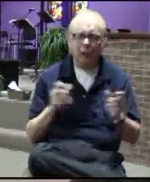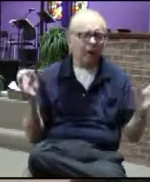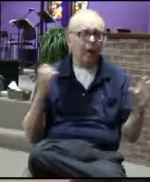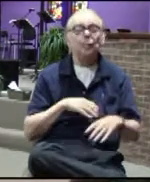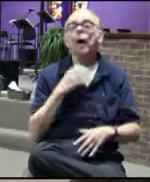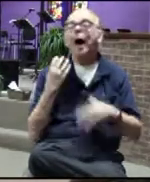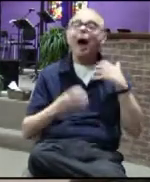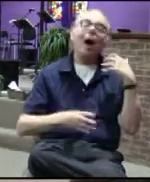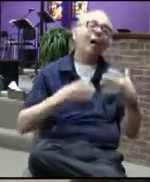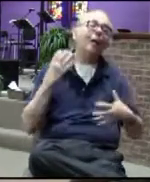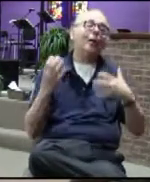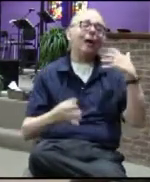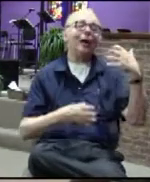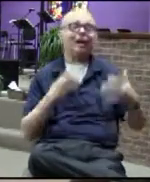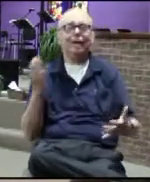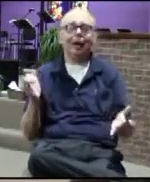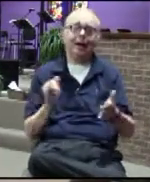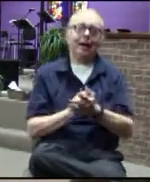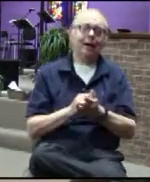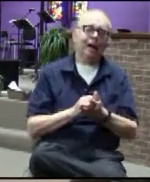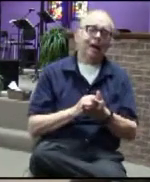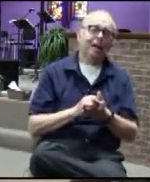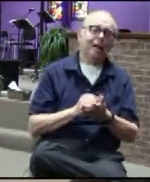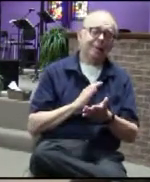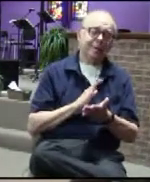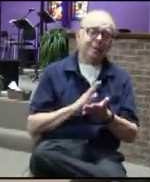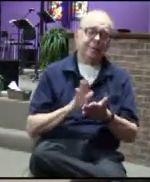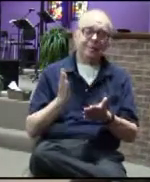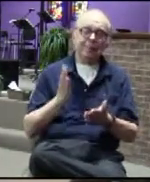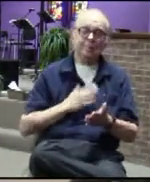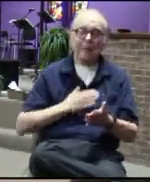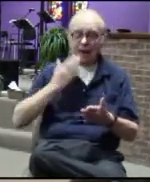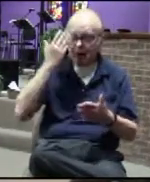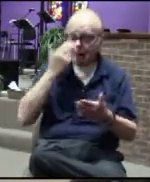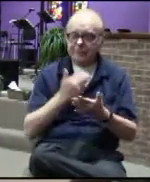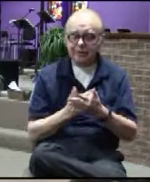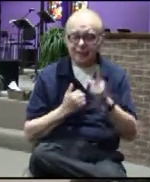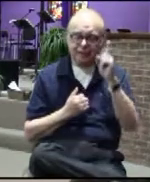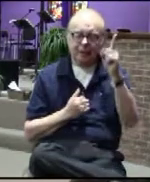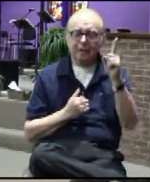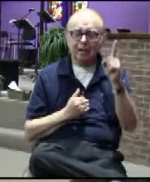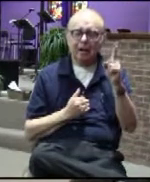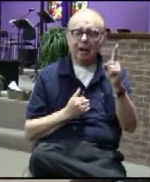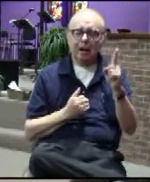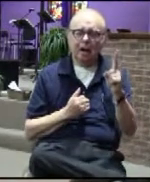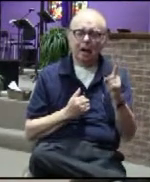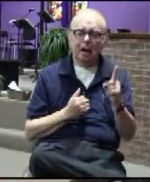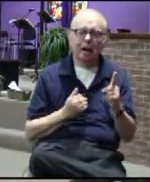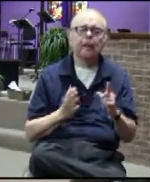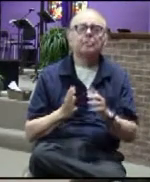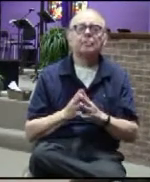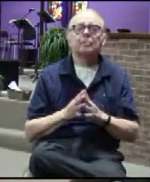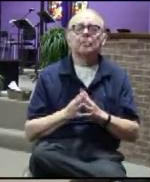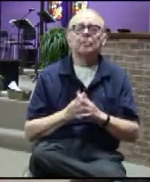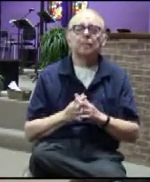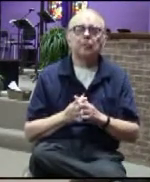whoa this is my son in whom I'm well pleased